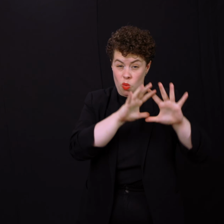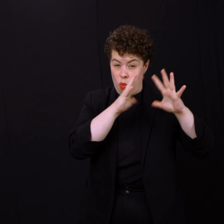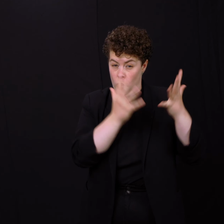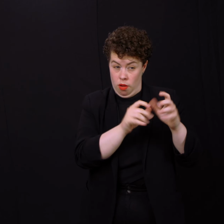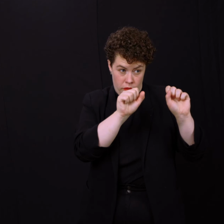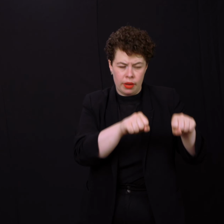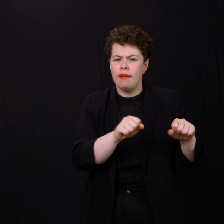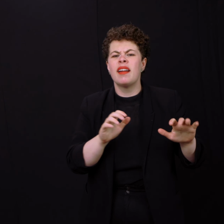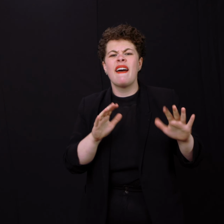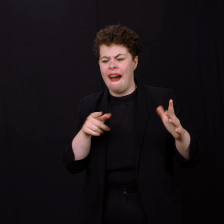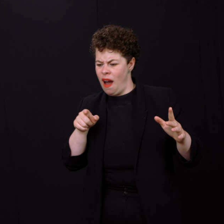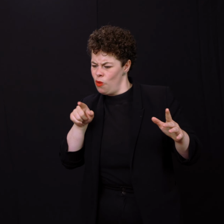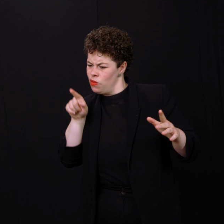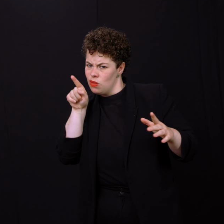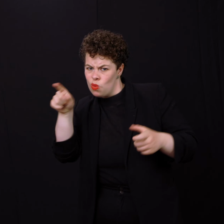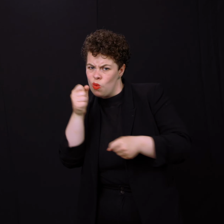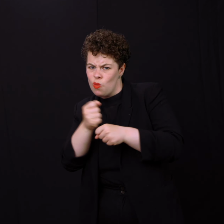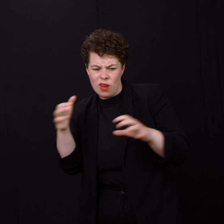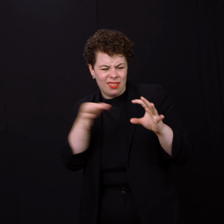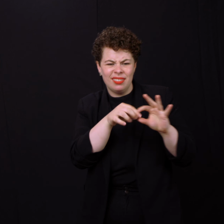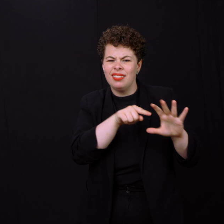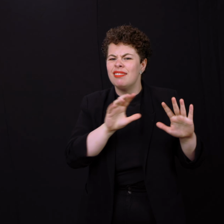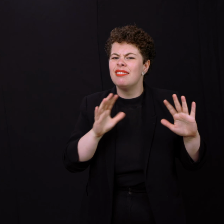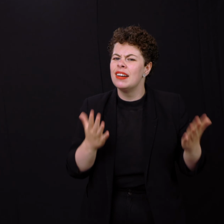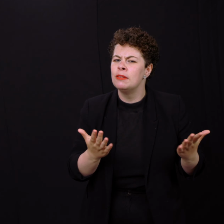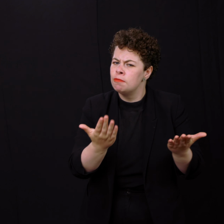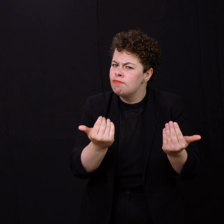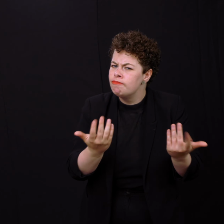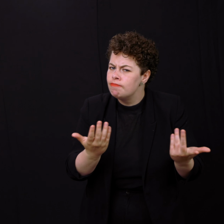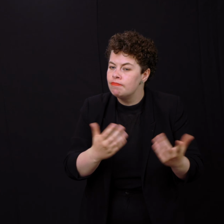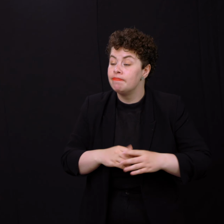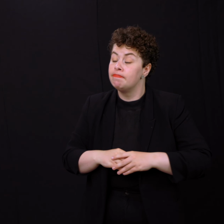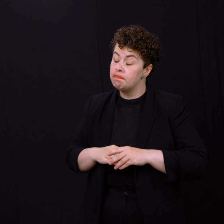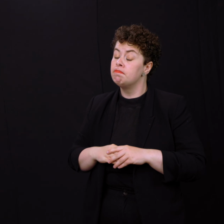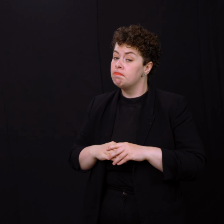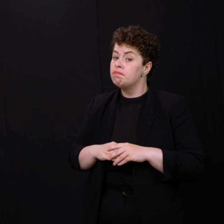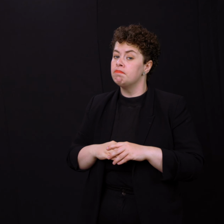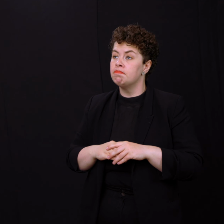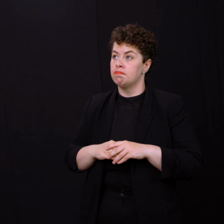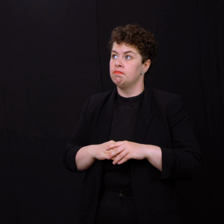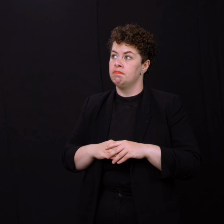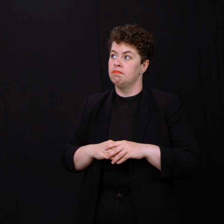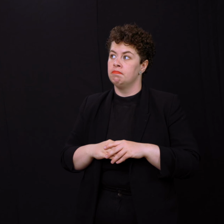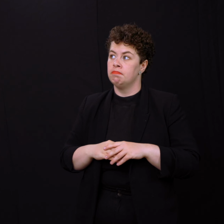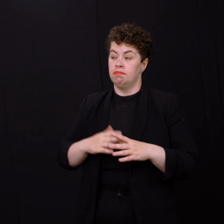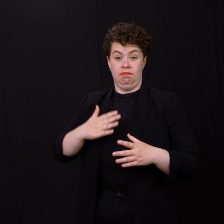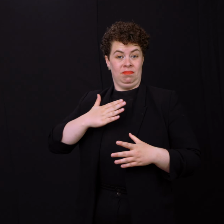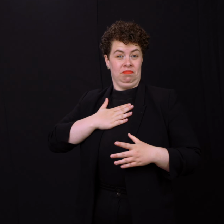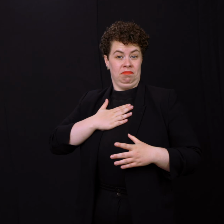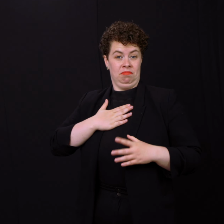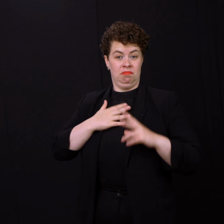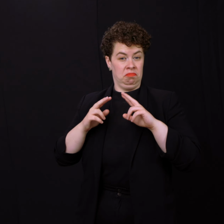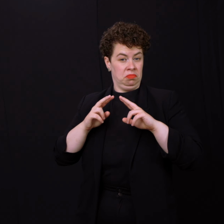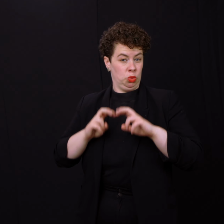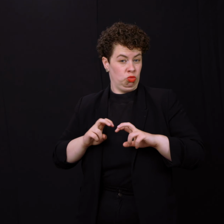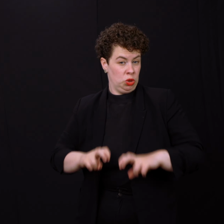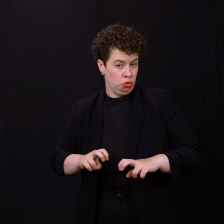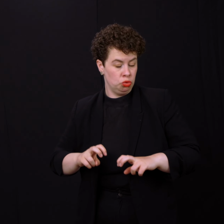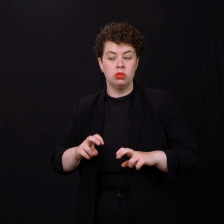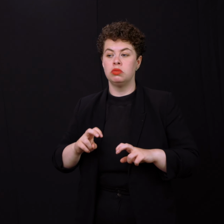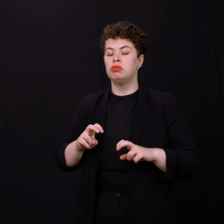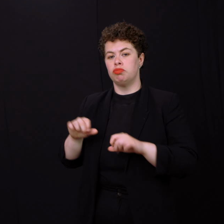worldwide? Yeah, so I would say the work that we're doing from both a